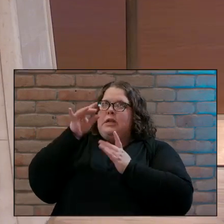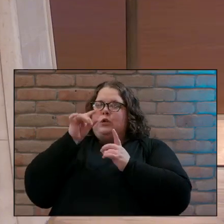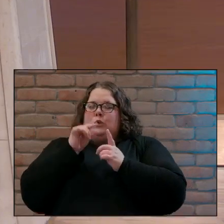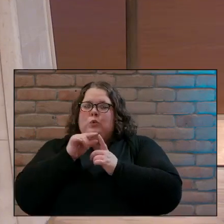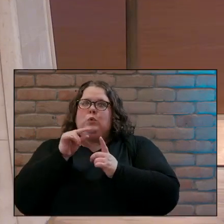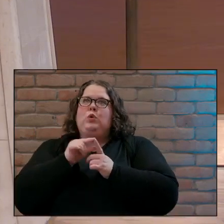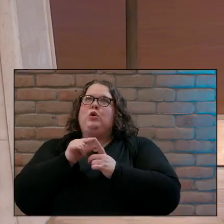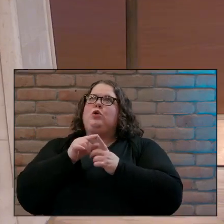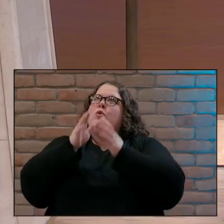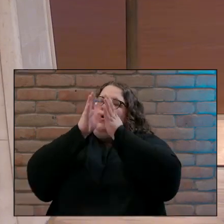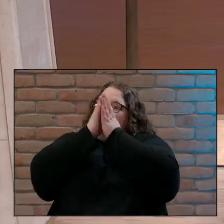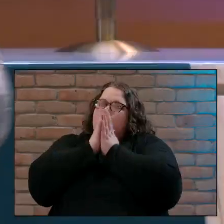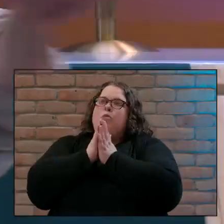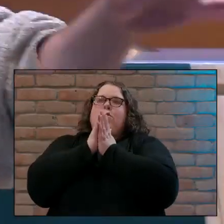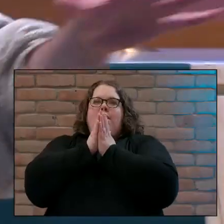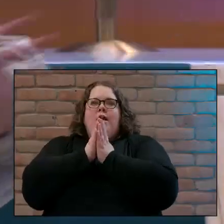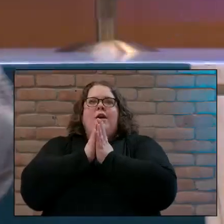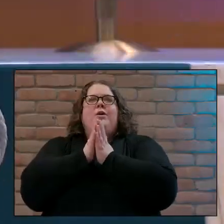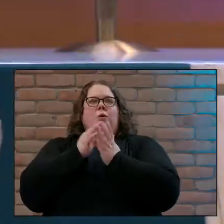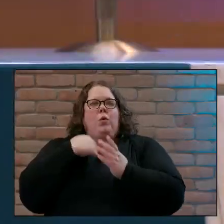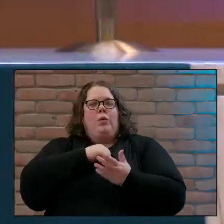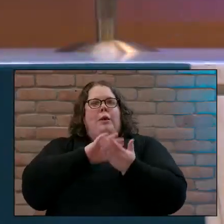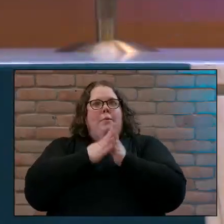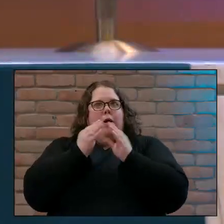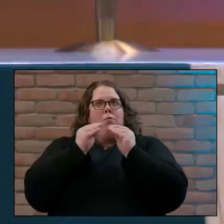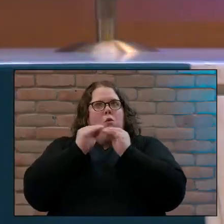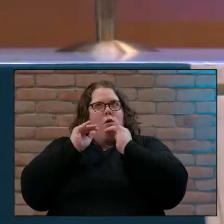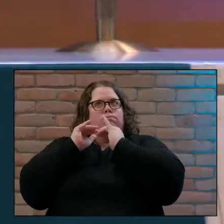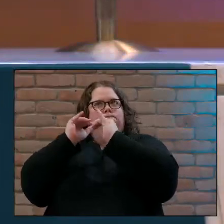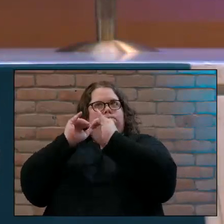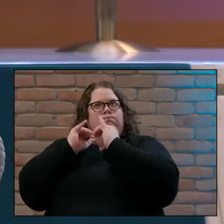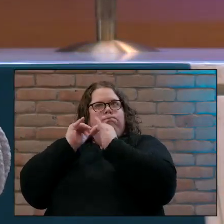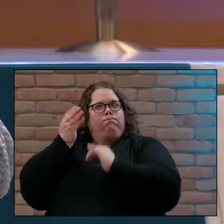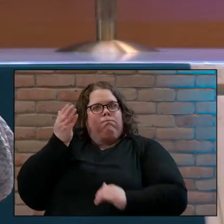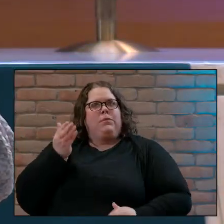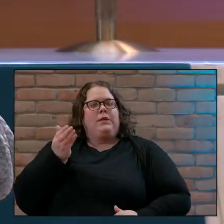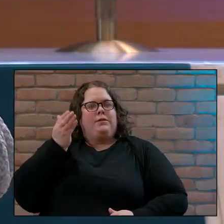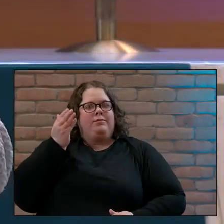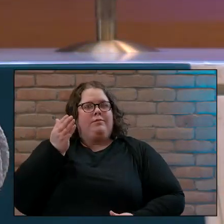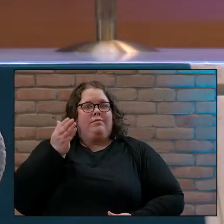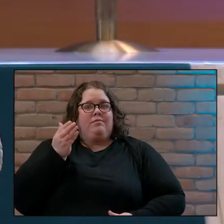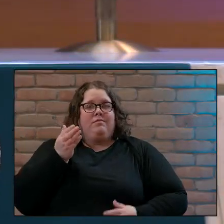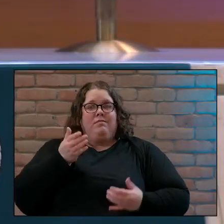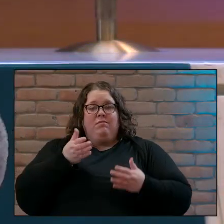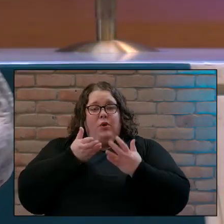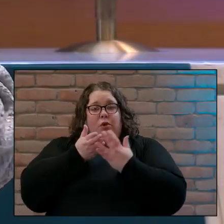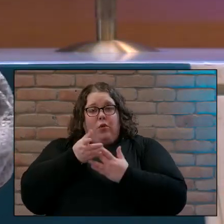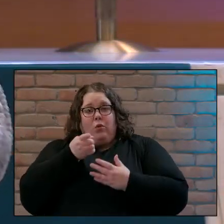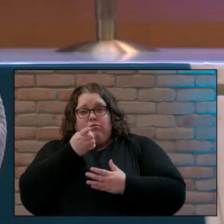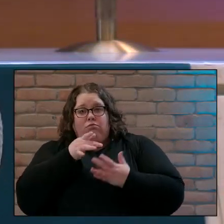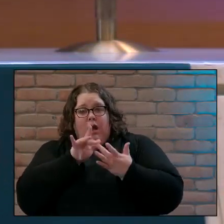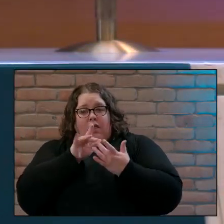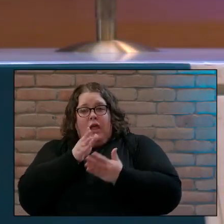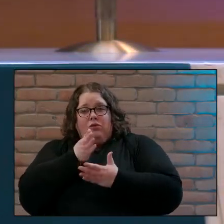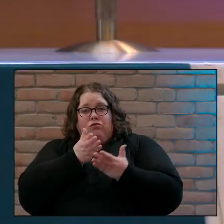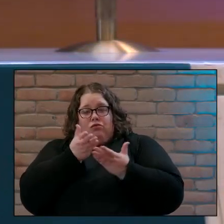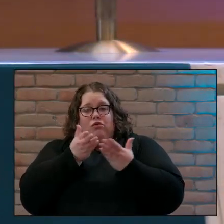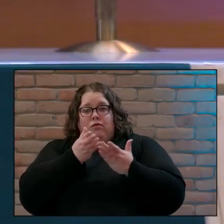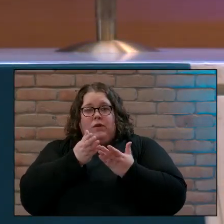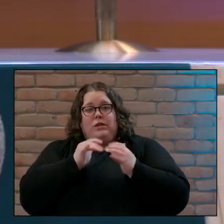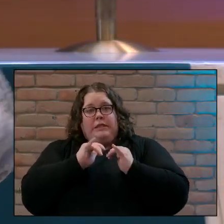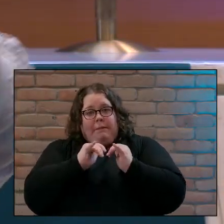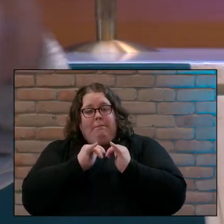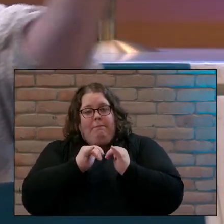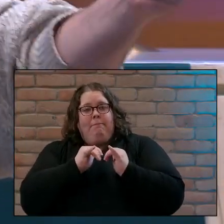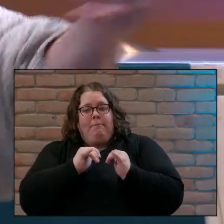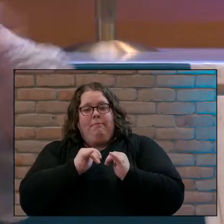up our prayers together, even through the online service. And what that does is it transforms us